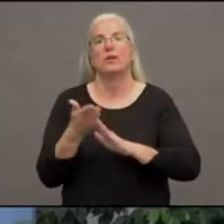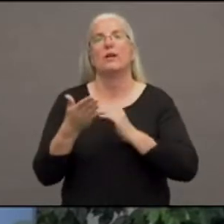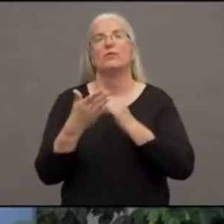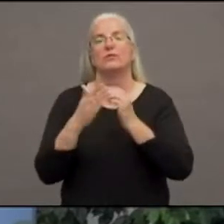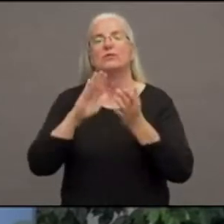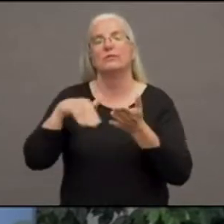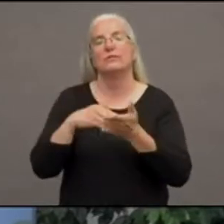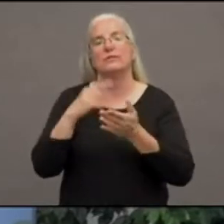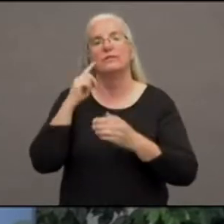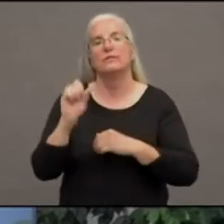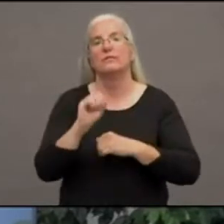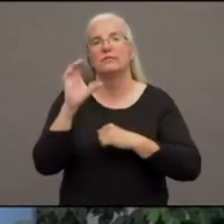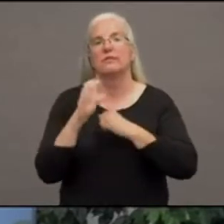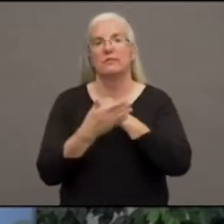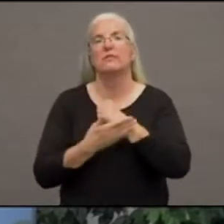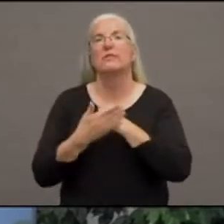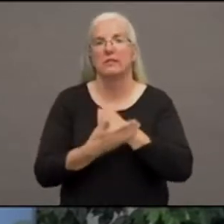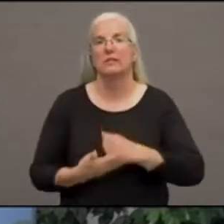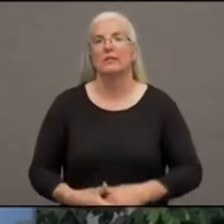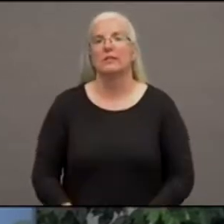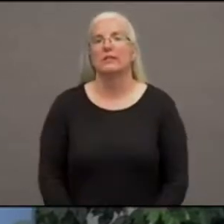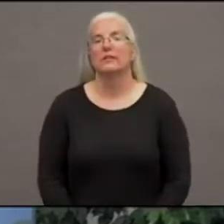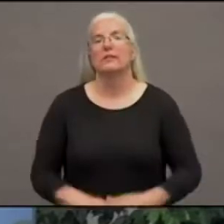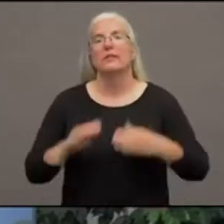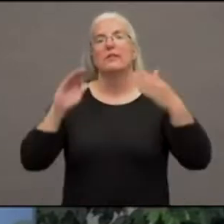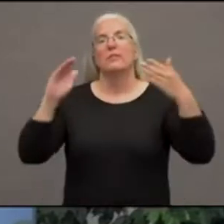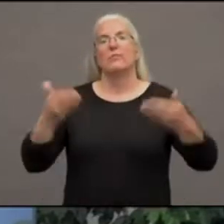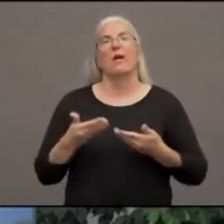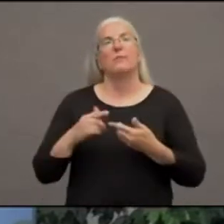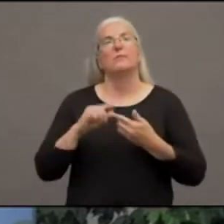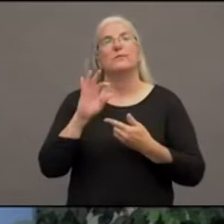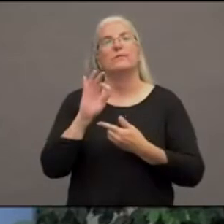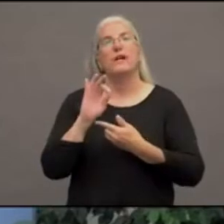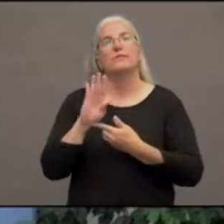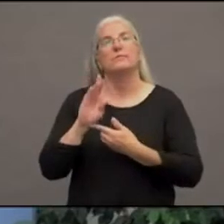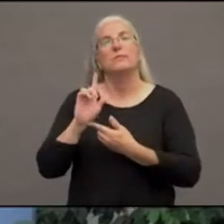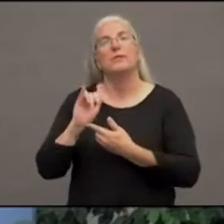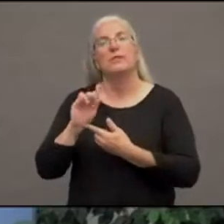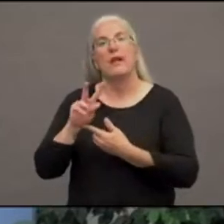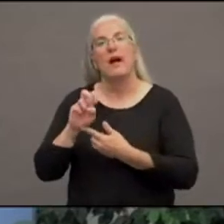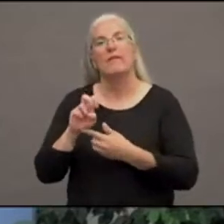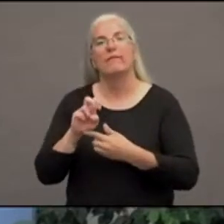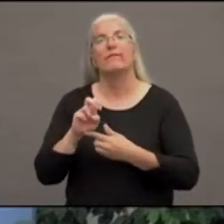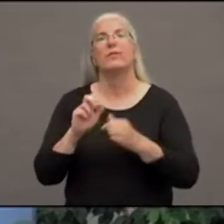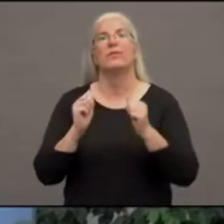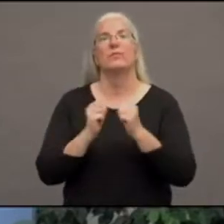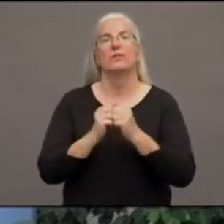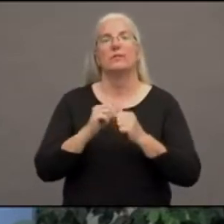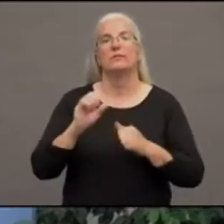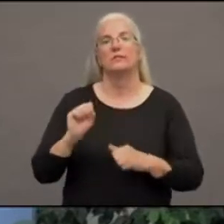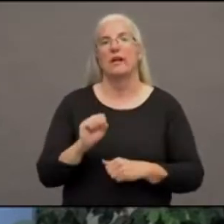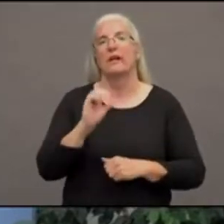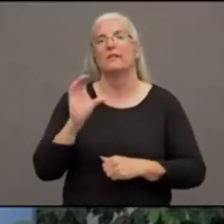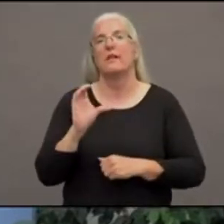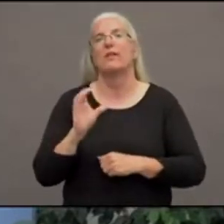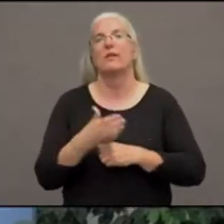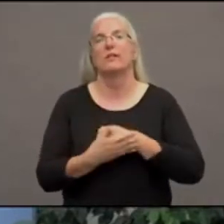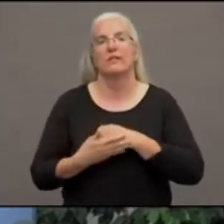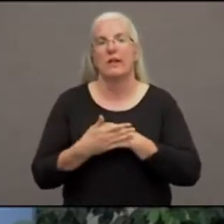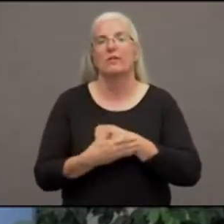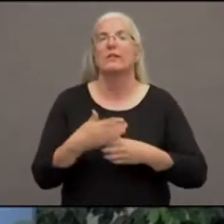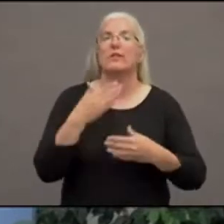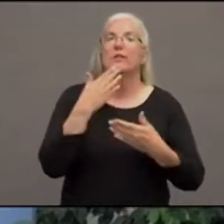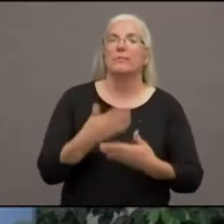Operations Center. Welcome to Facebook Live with the County of Santa Clara. Good morning. I am here